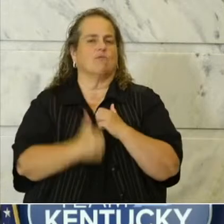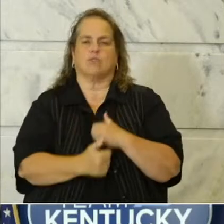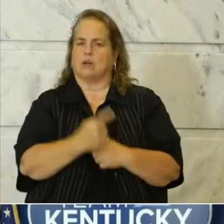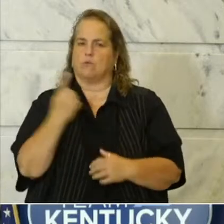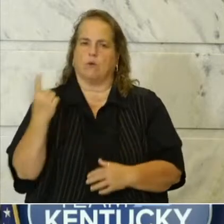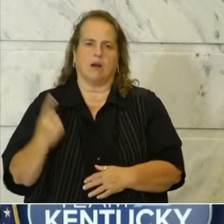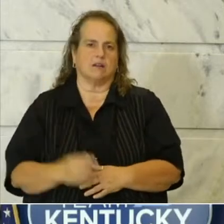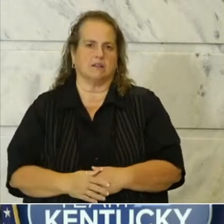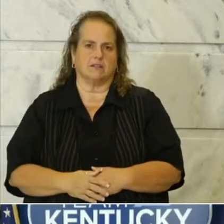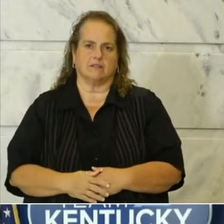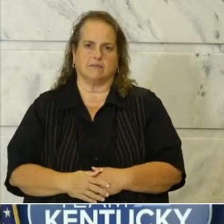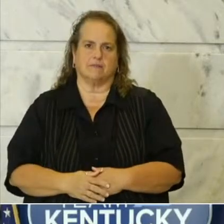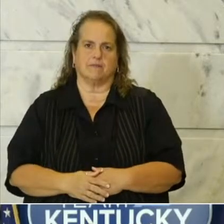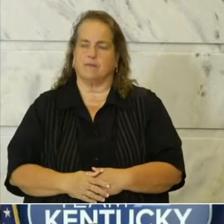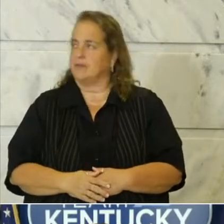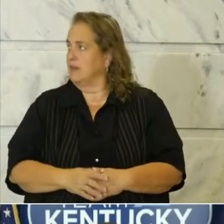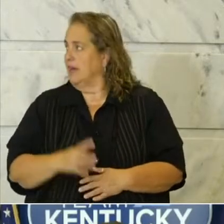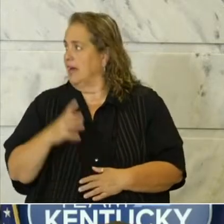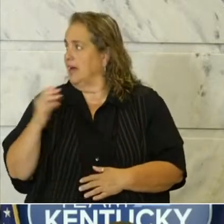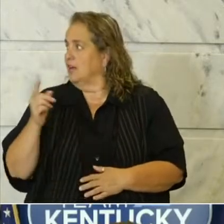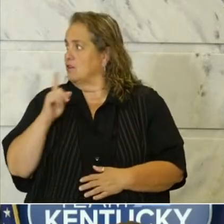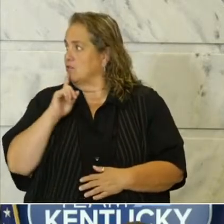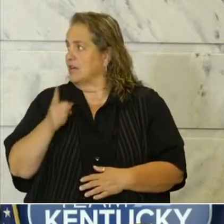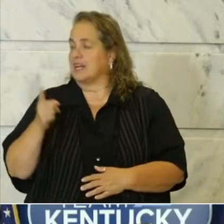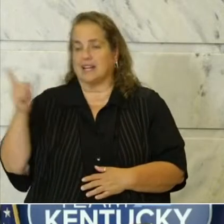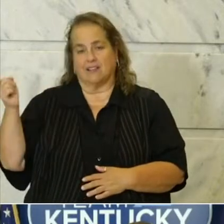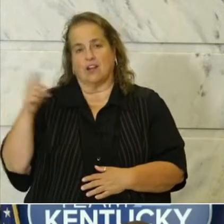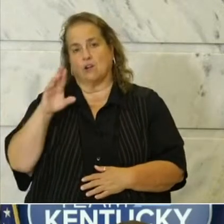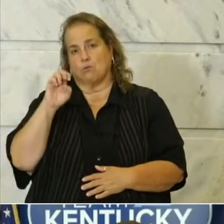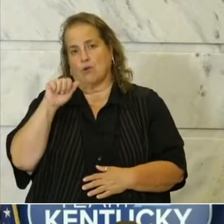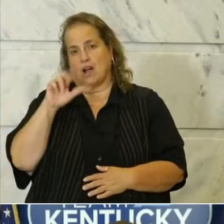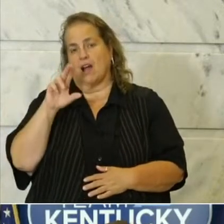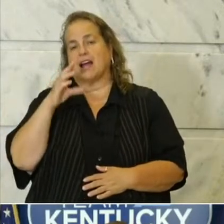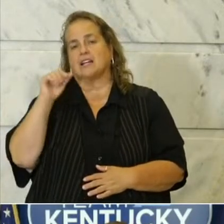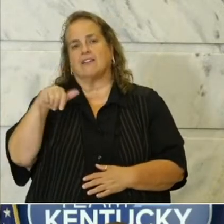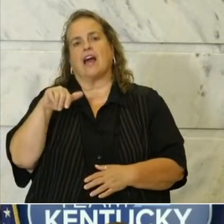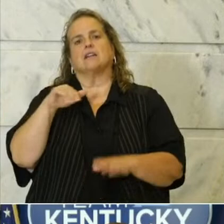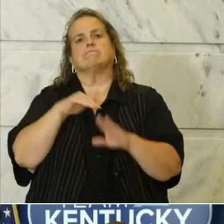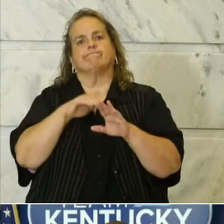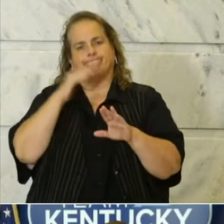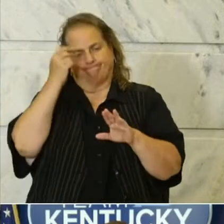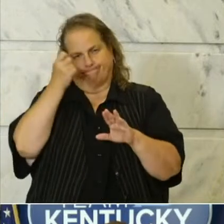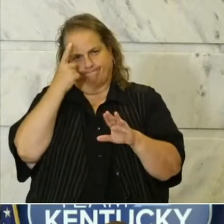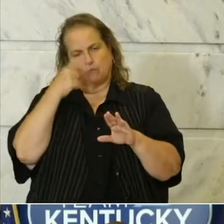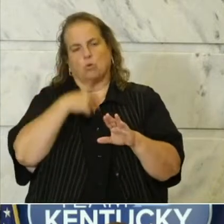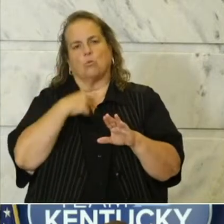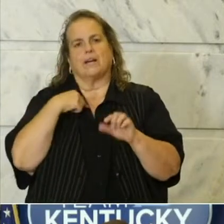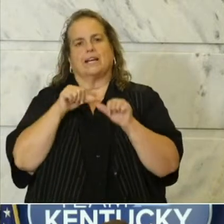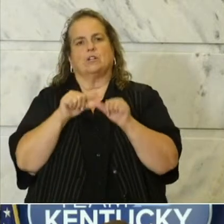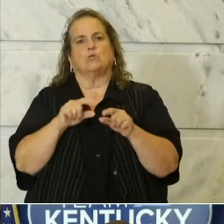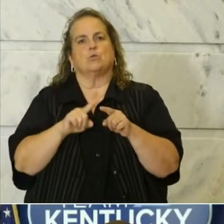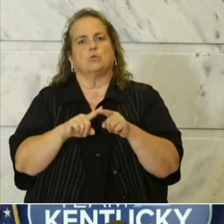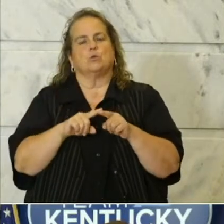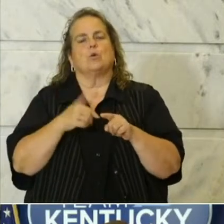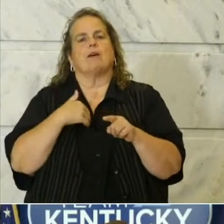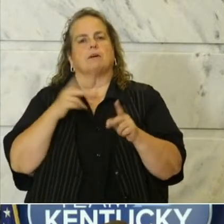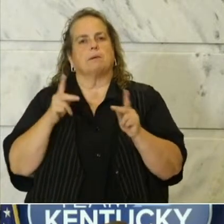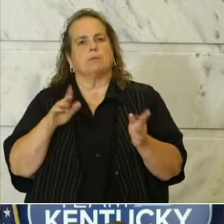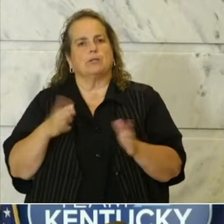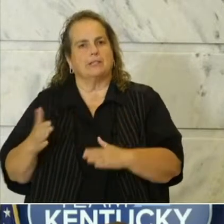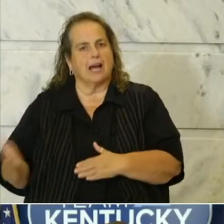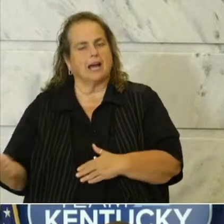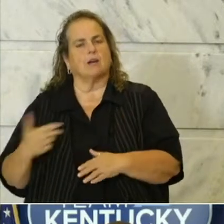And here's Berea, just with an acknowledgement that we continue to lose people, that we have to continue to be